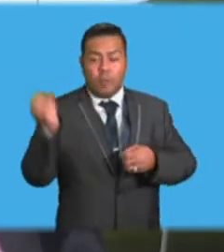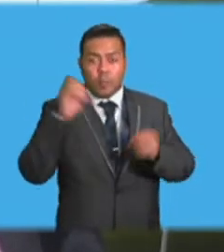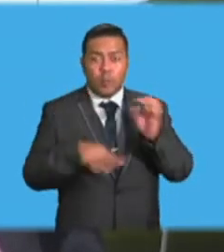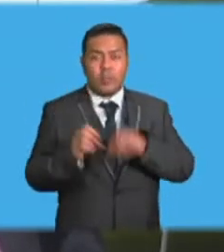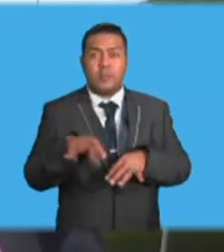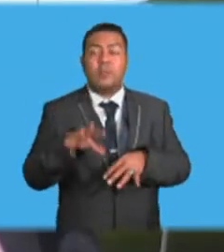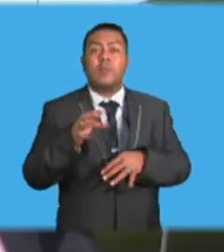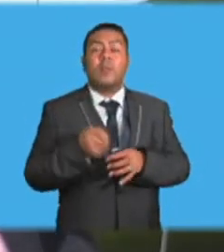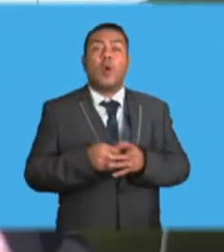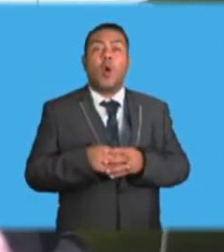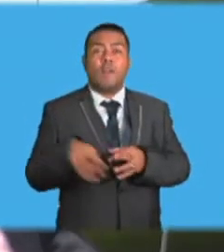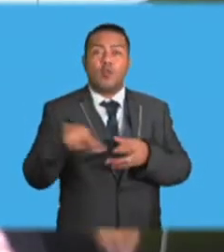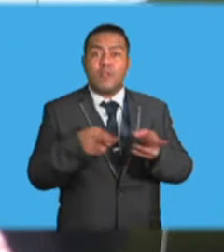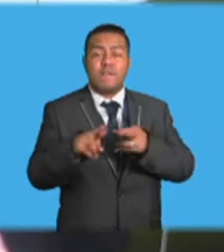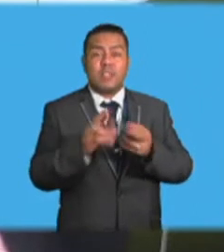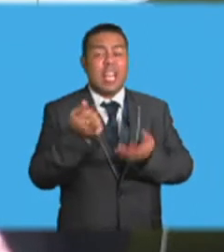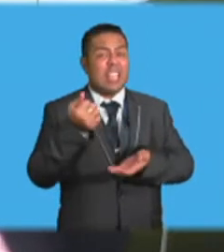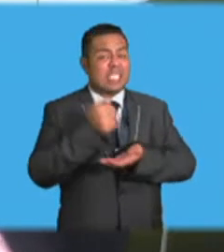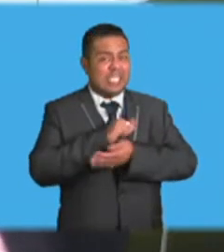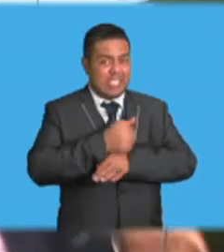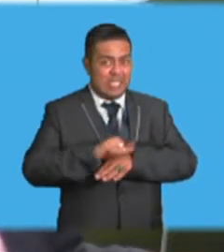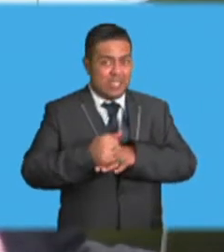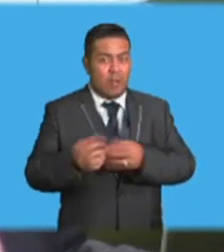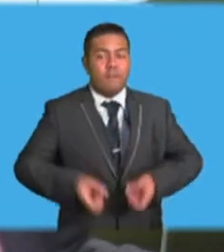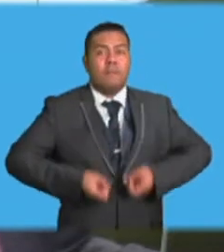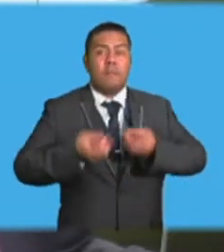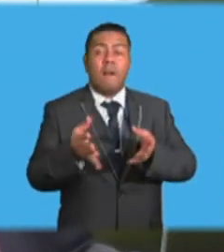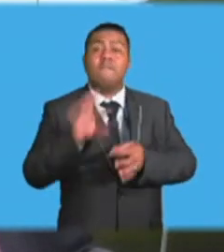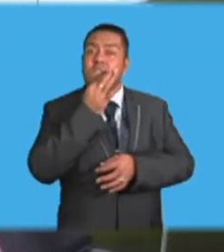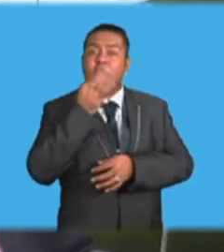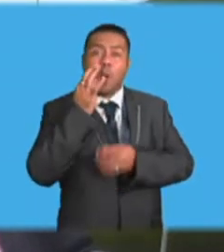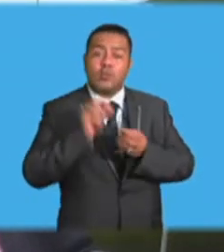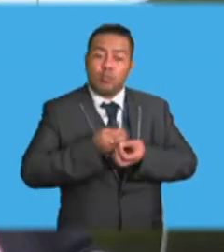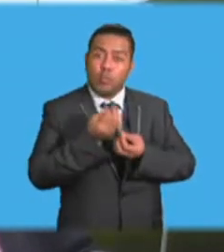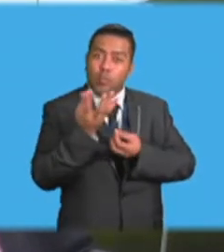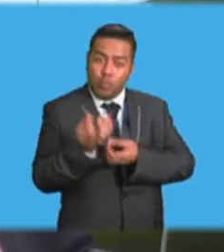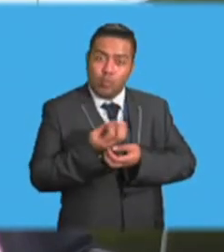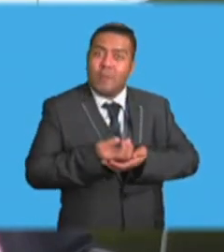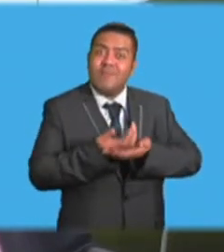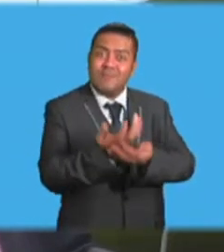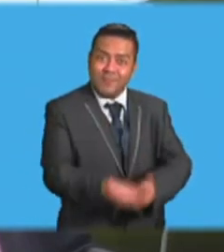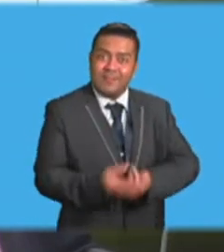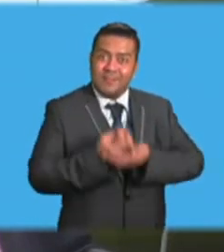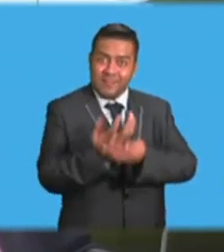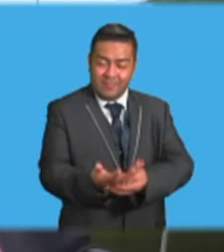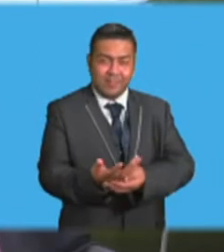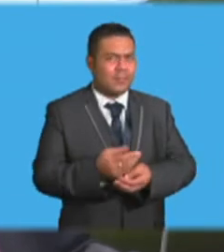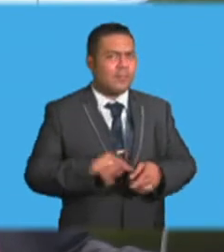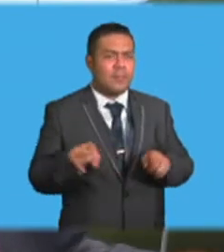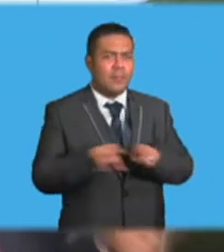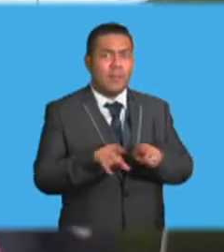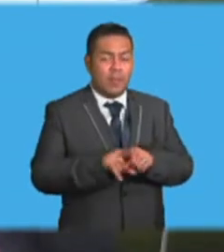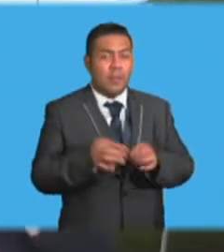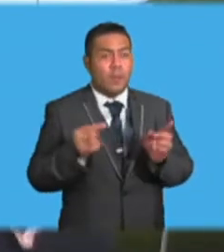or littering the rivers and sea for disposing of the offerings of flowers, etc. there. In fact, that was the point which gave